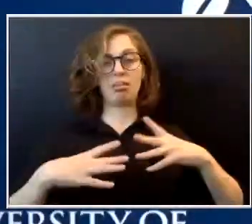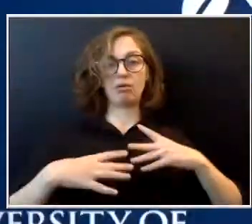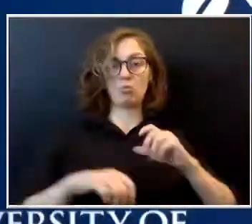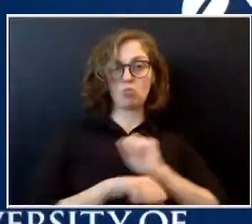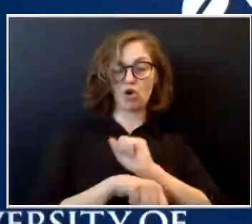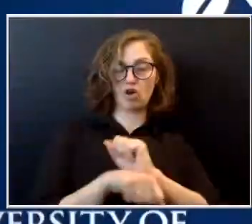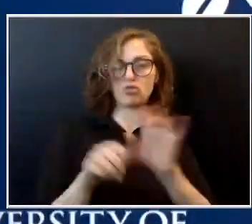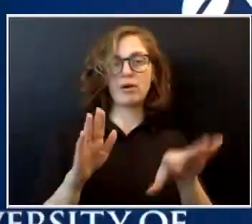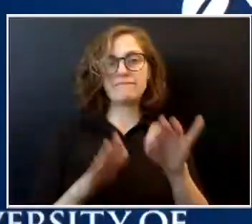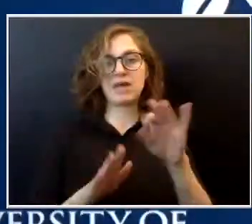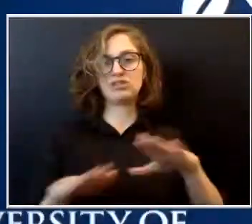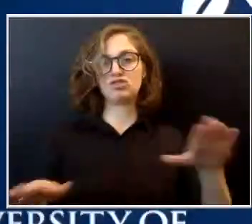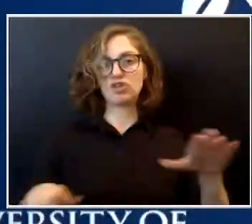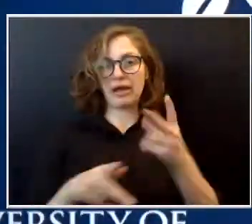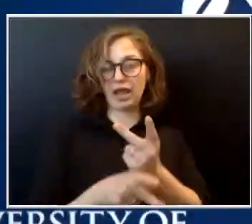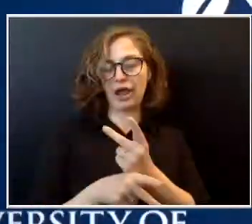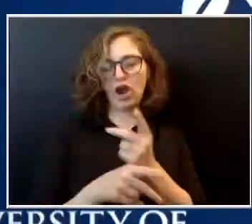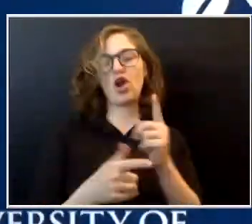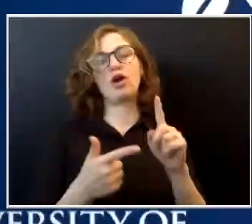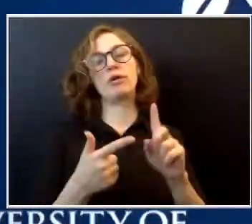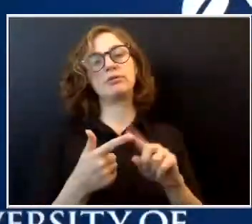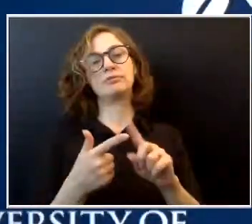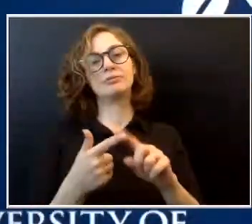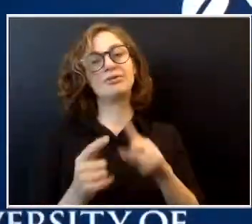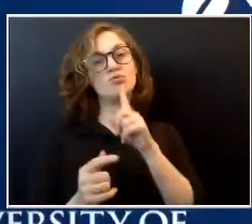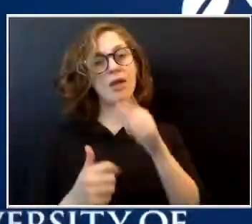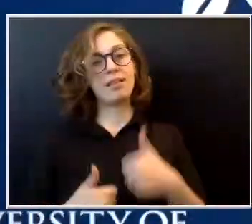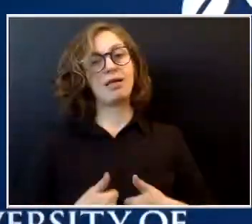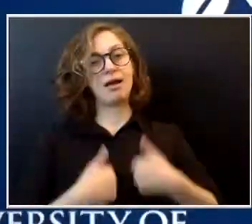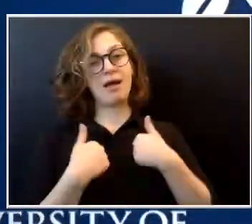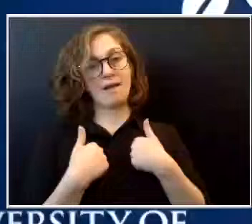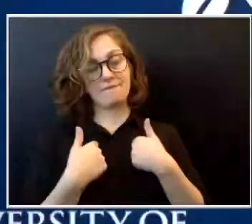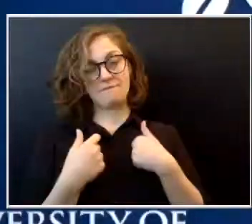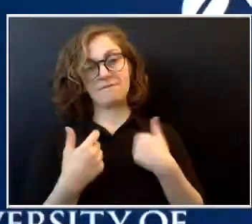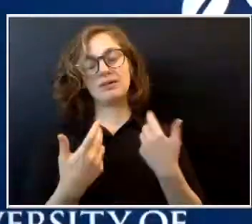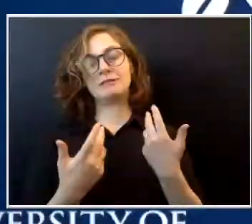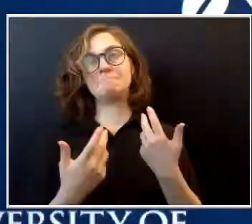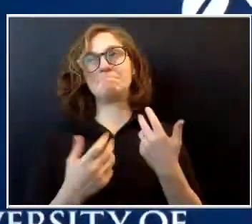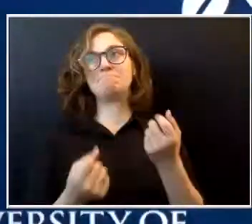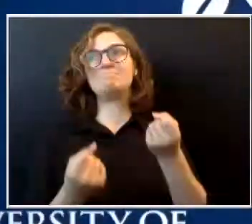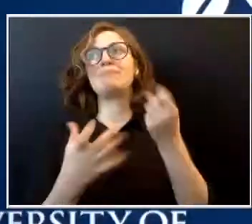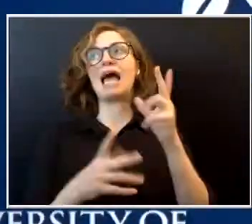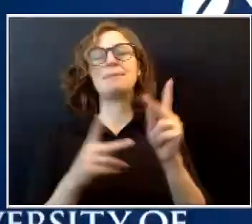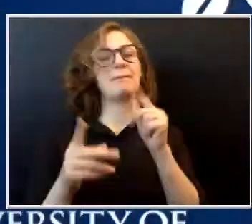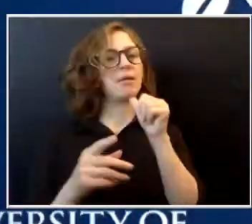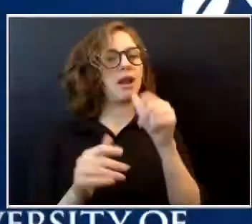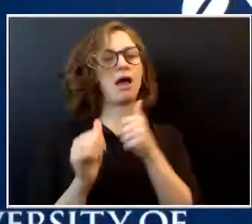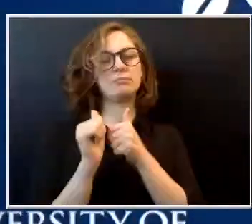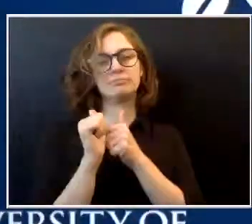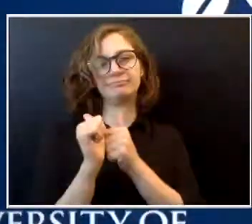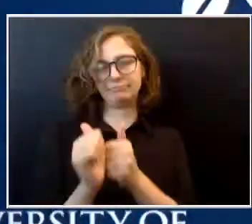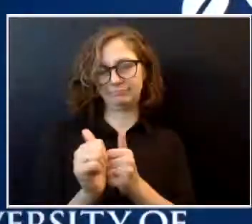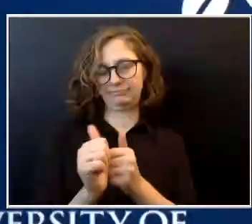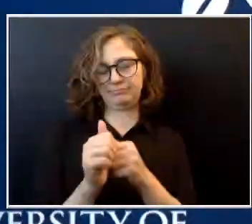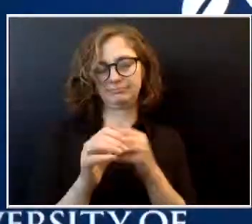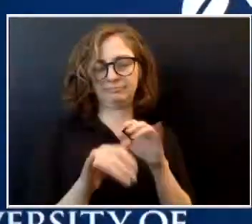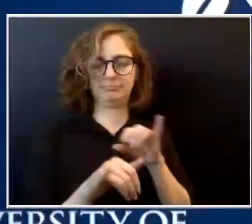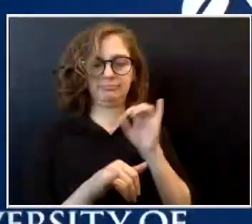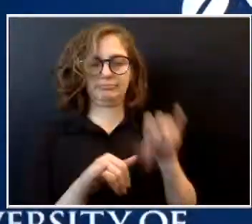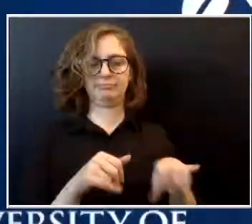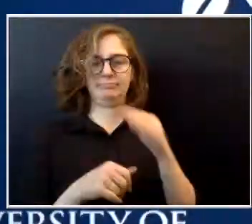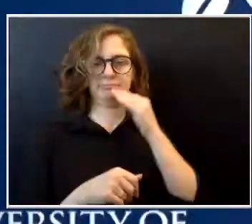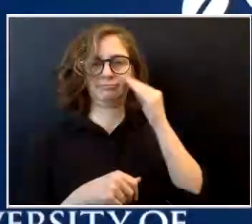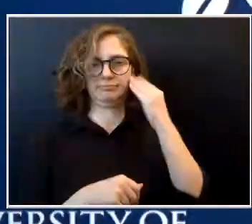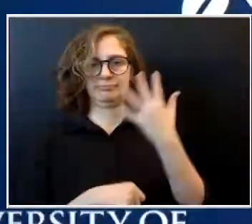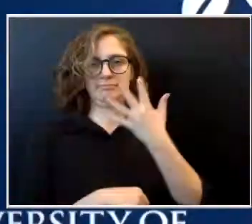life circumstances, many people are not adhering to the guidance of staying home for 5 days in isolation and then wearing a